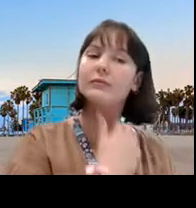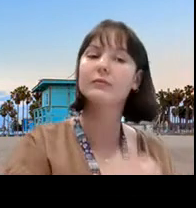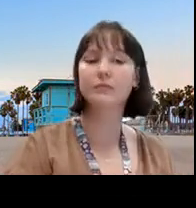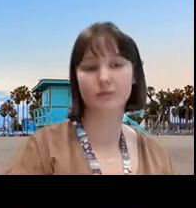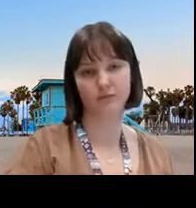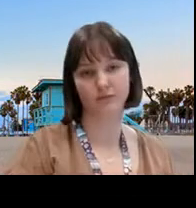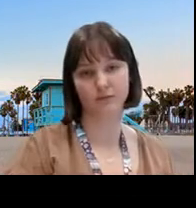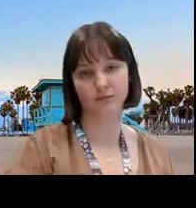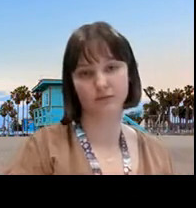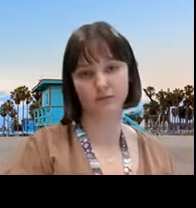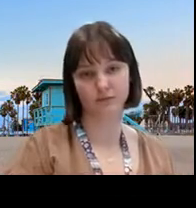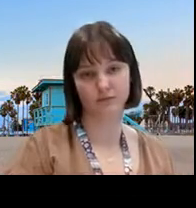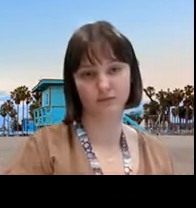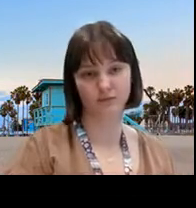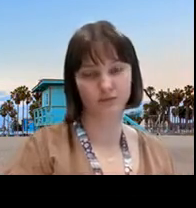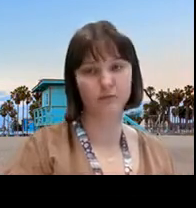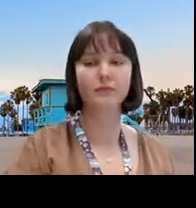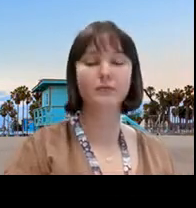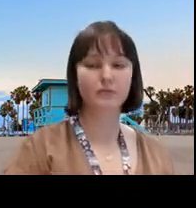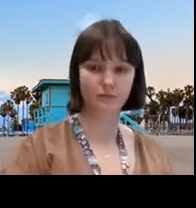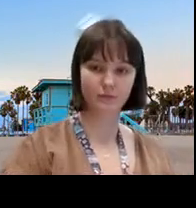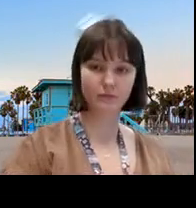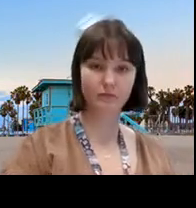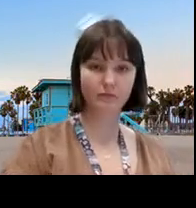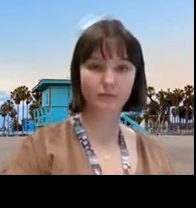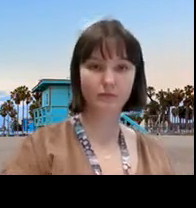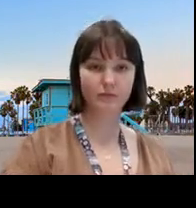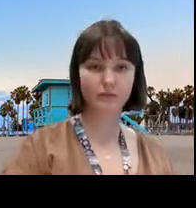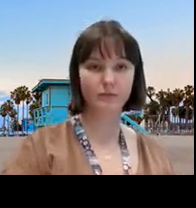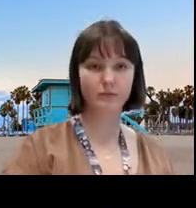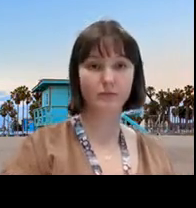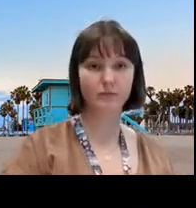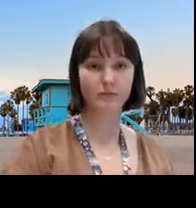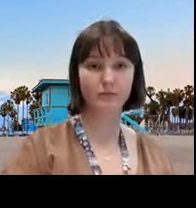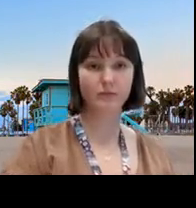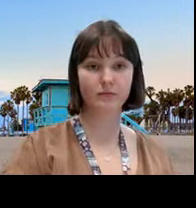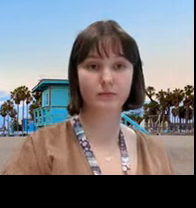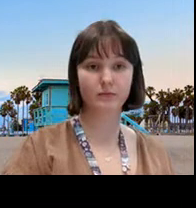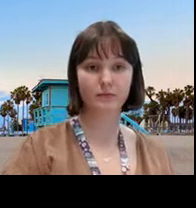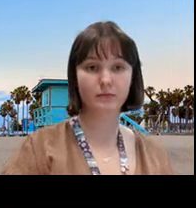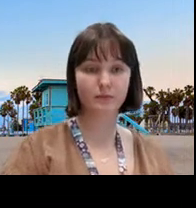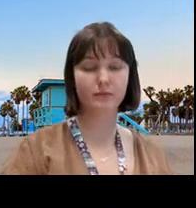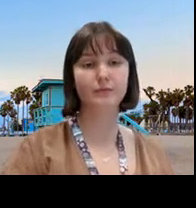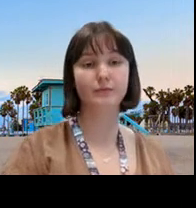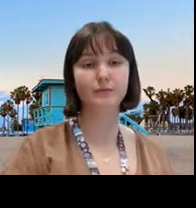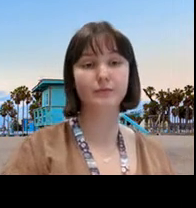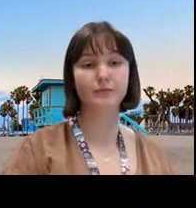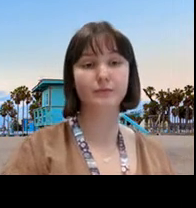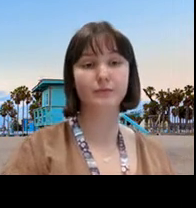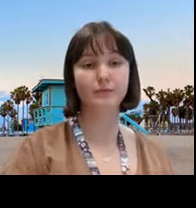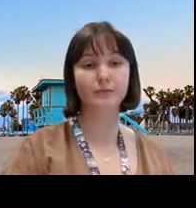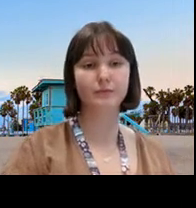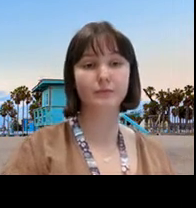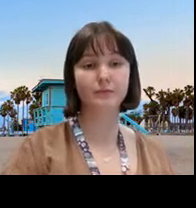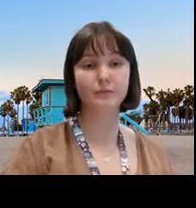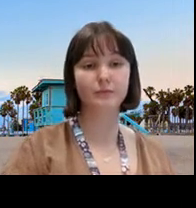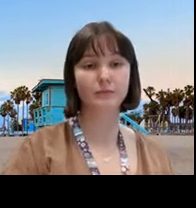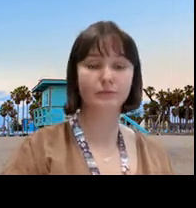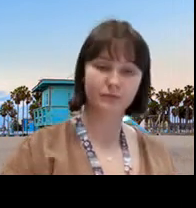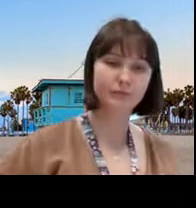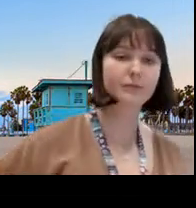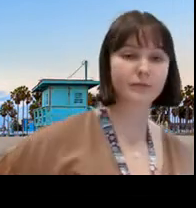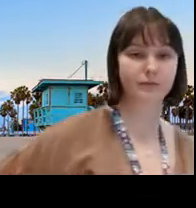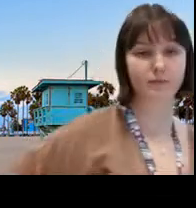than undergraduate nurses and midwives. I would really encourage people who've been online today to talk to your colleagues about